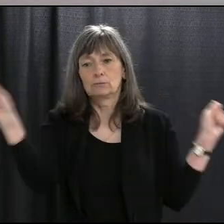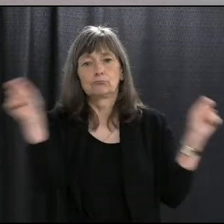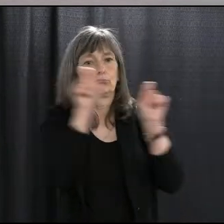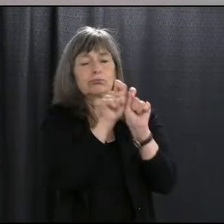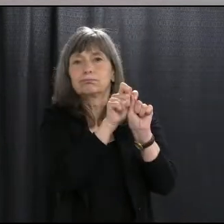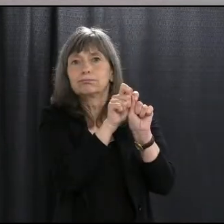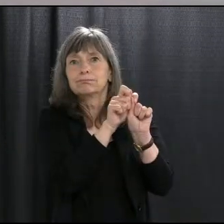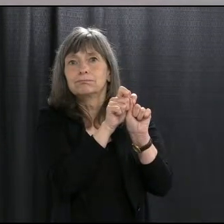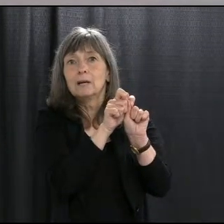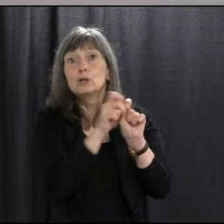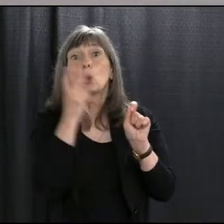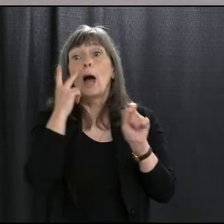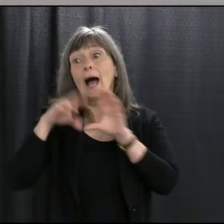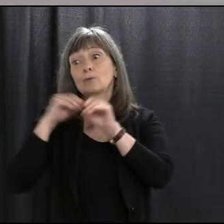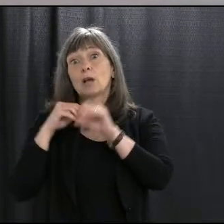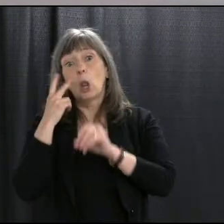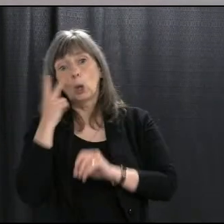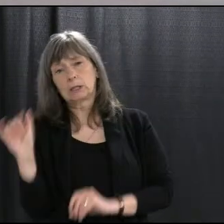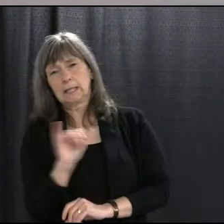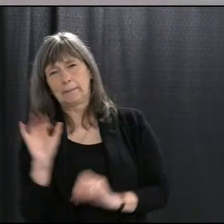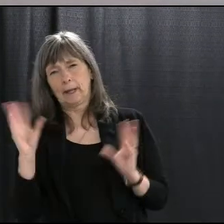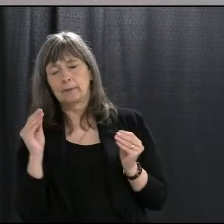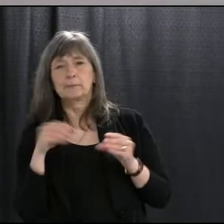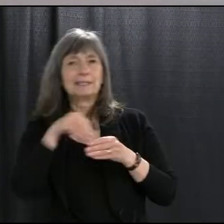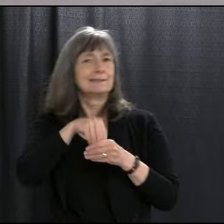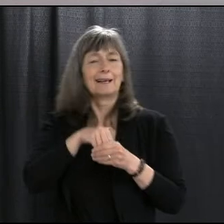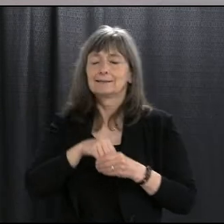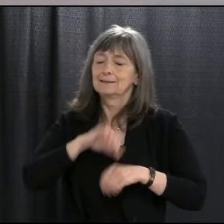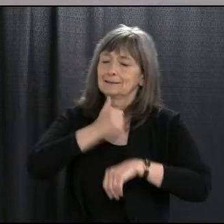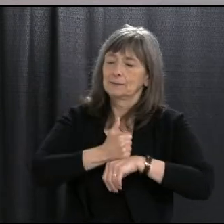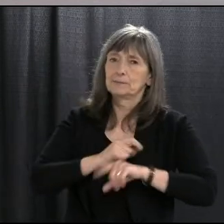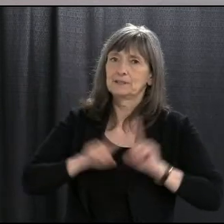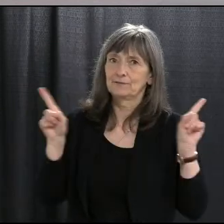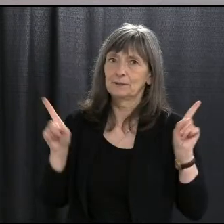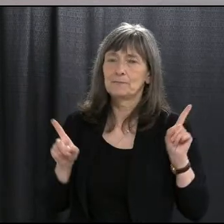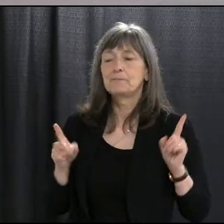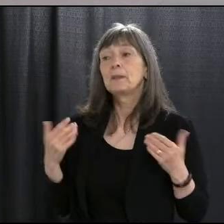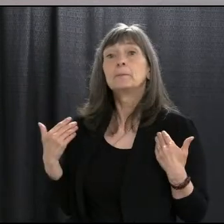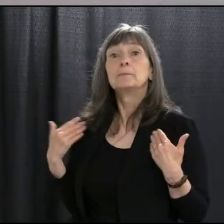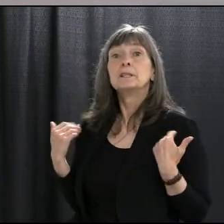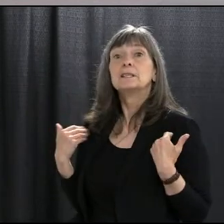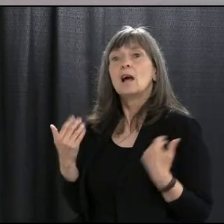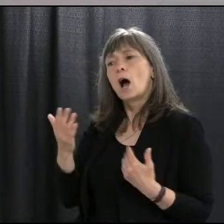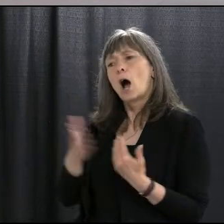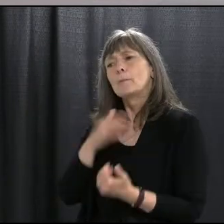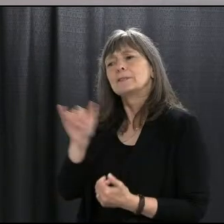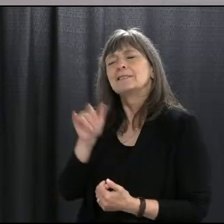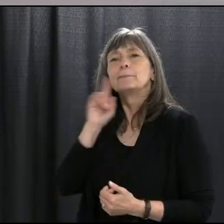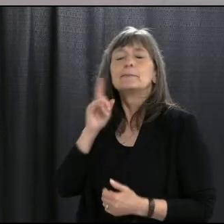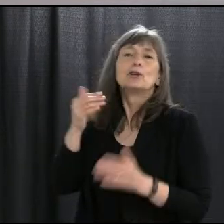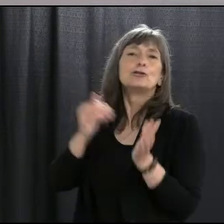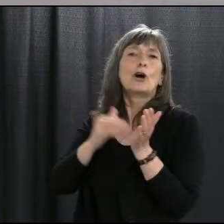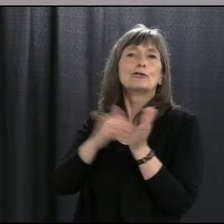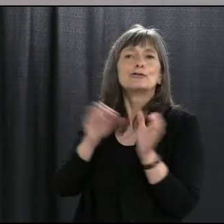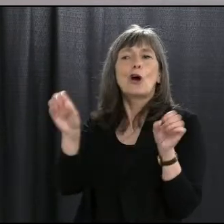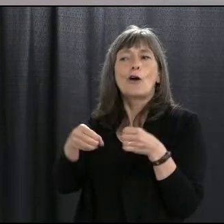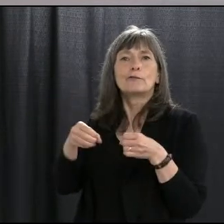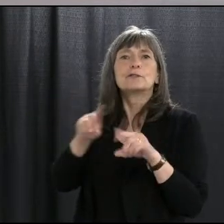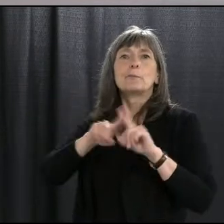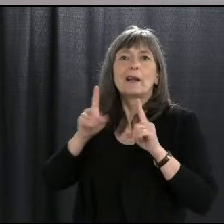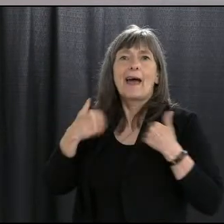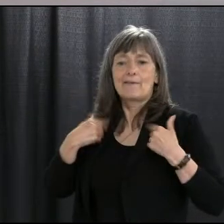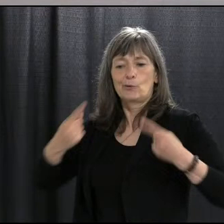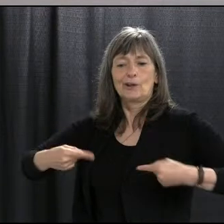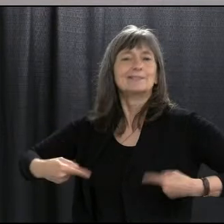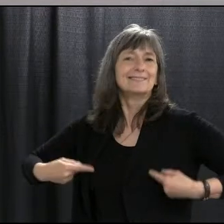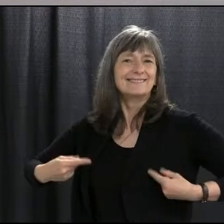looks similar on the outside, but different on the inside. Think of it as think of it as a doctor's office on wheels. So